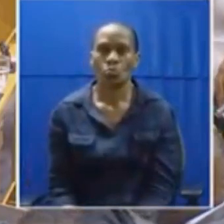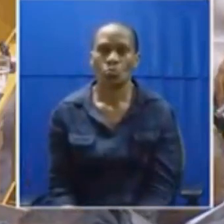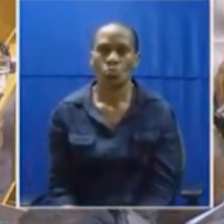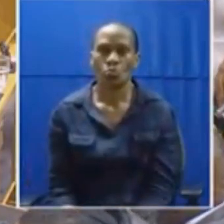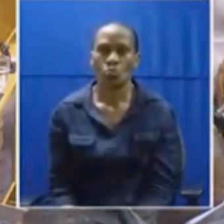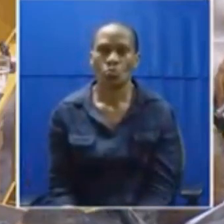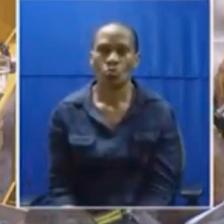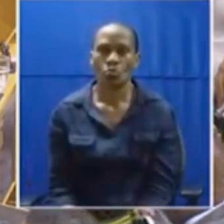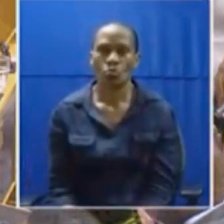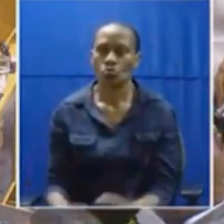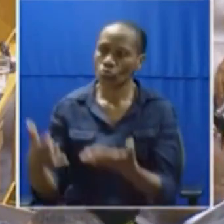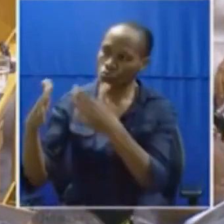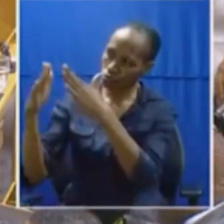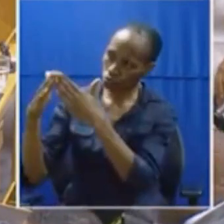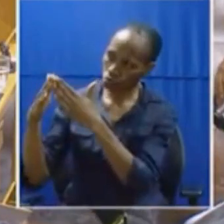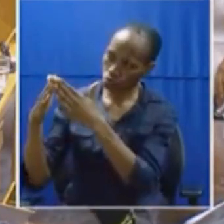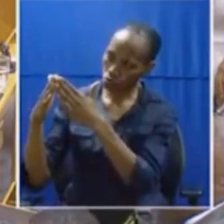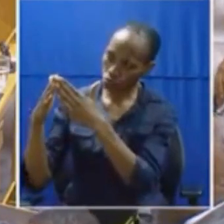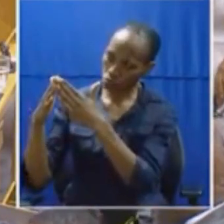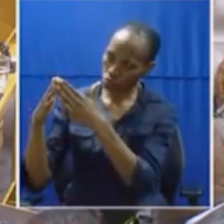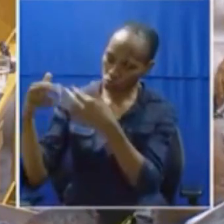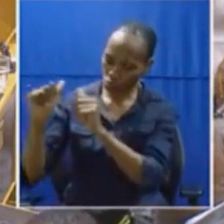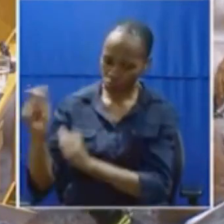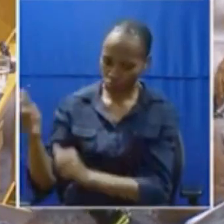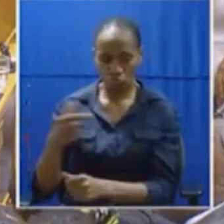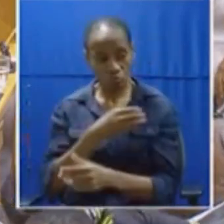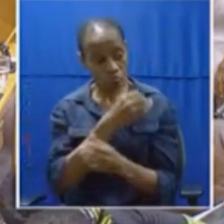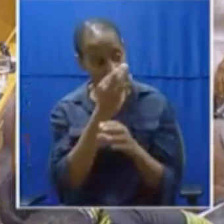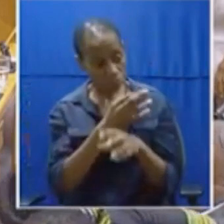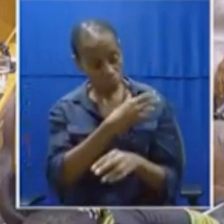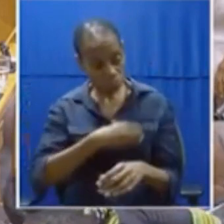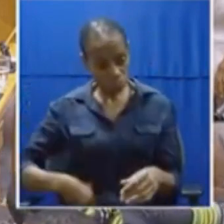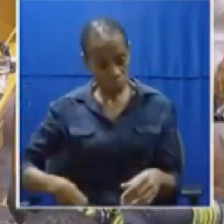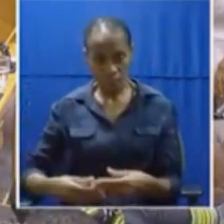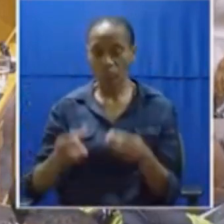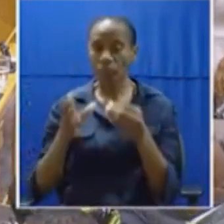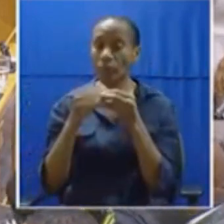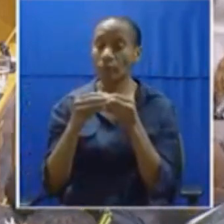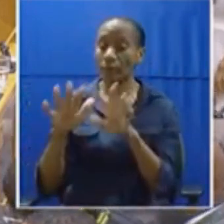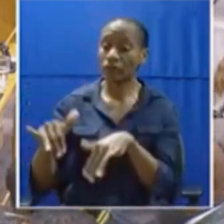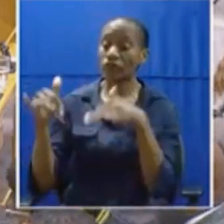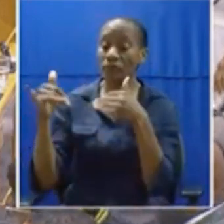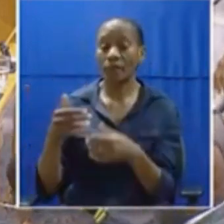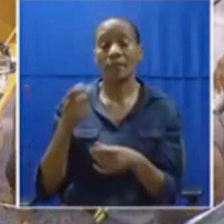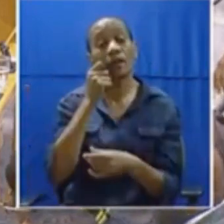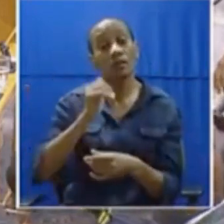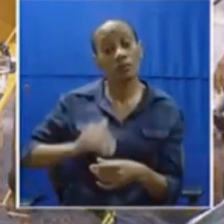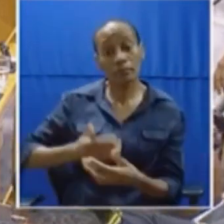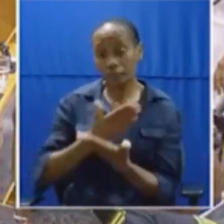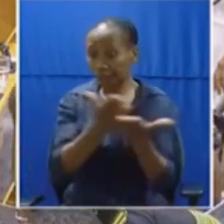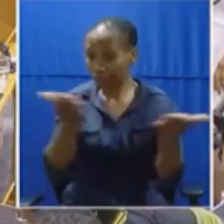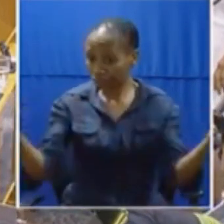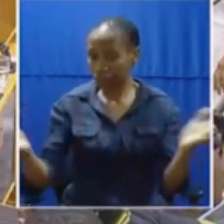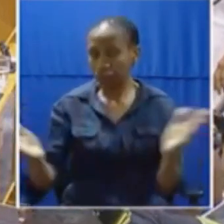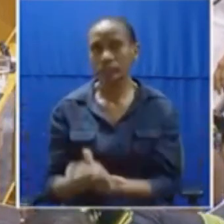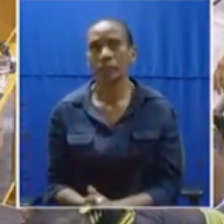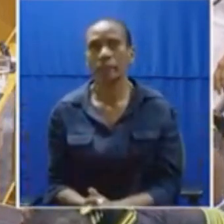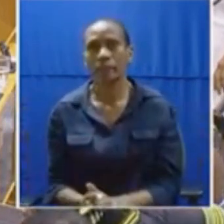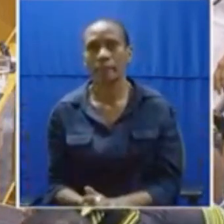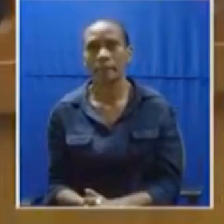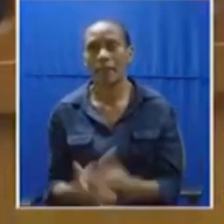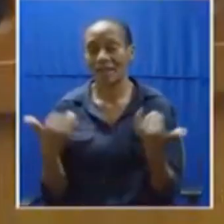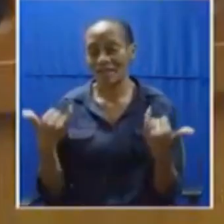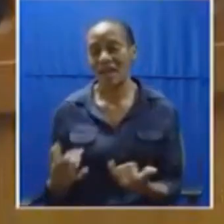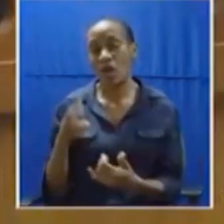House Chairperson, Mr. President, fellow members of Parliament and ladies and gentlemen. It is now